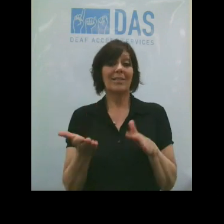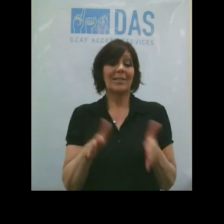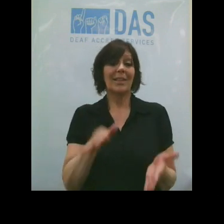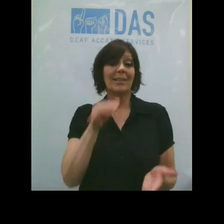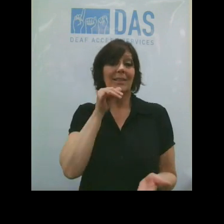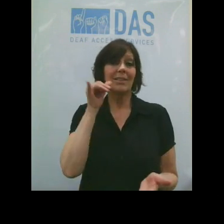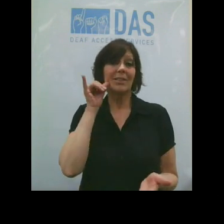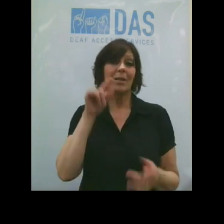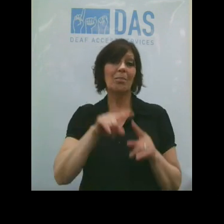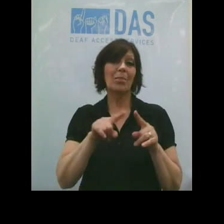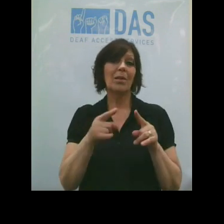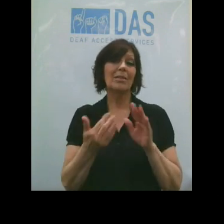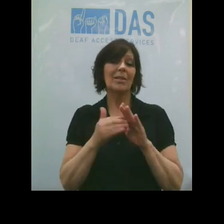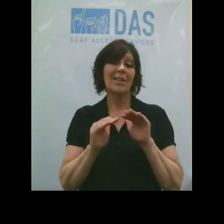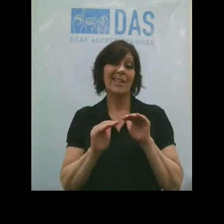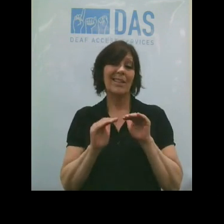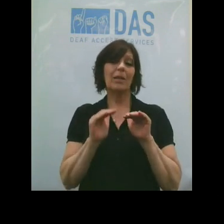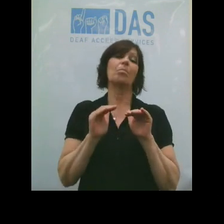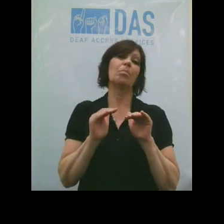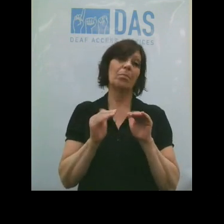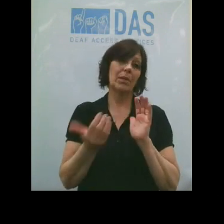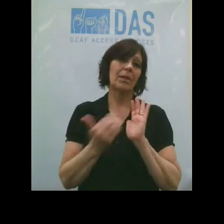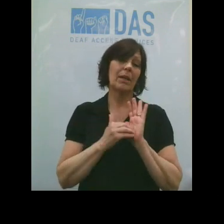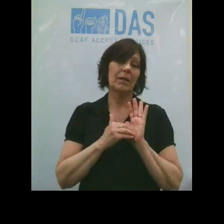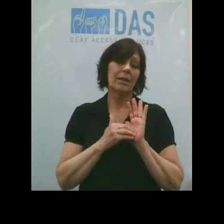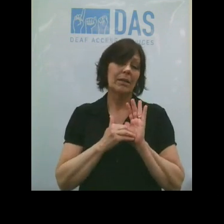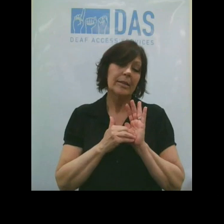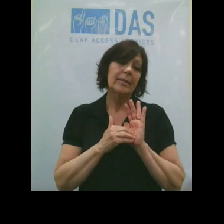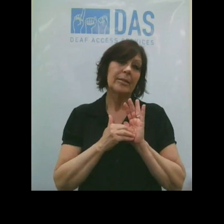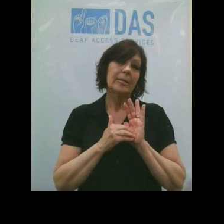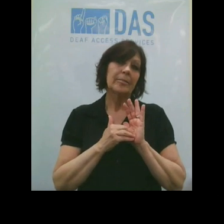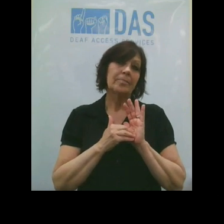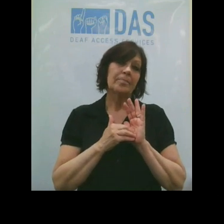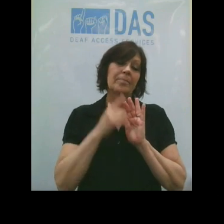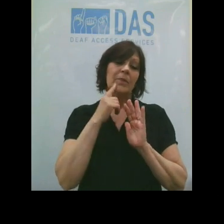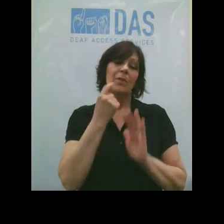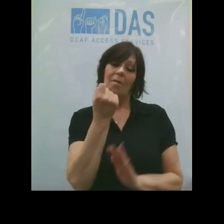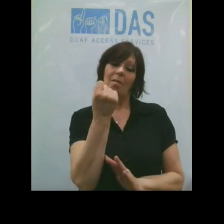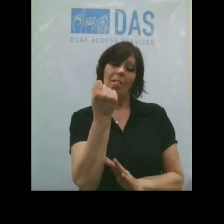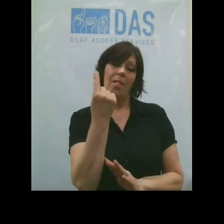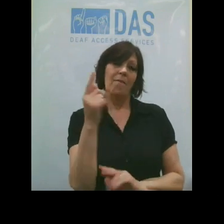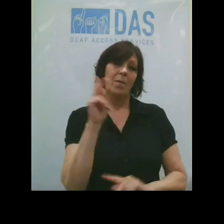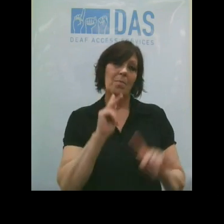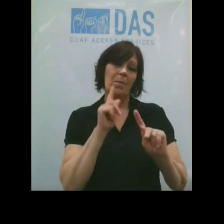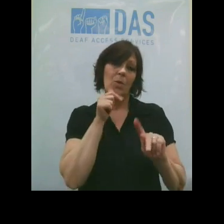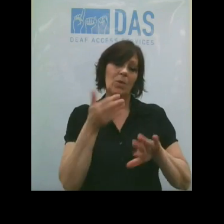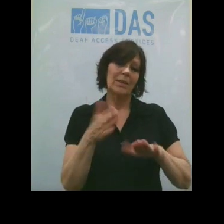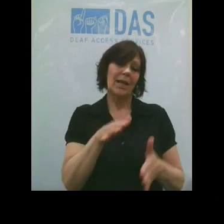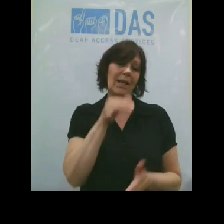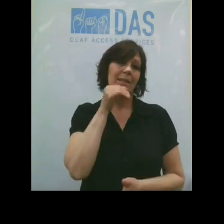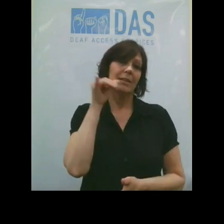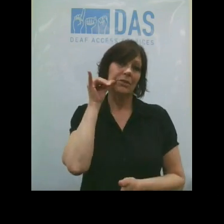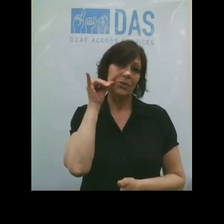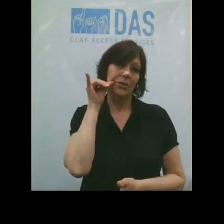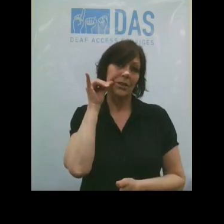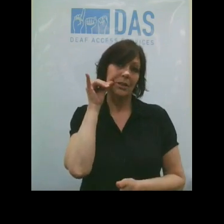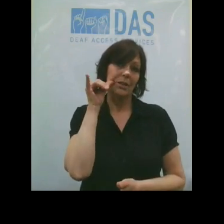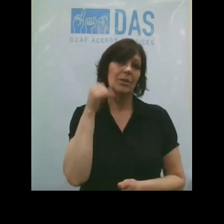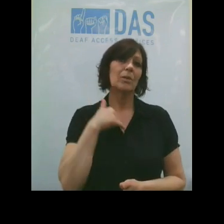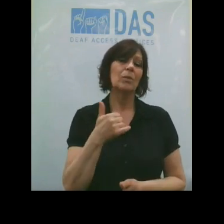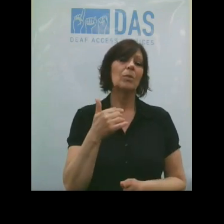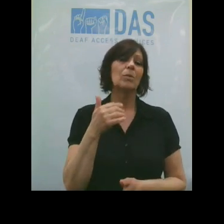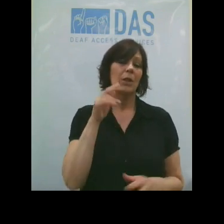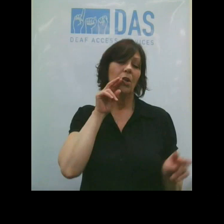and then a tick back up over 5 from the hospital. These are not all deaths. There were 11 people that died in Erie County alone yesterday. We do look